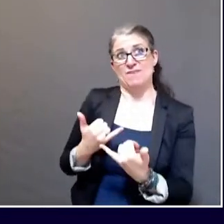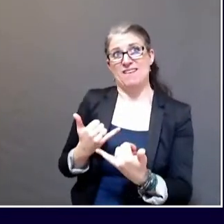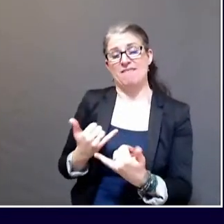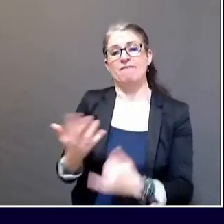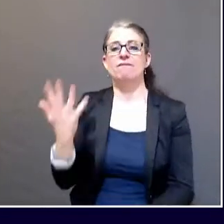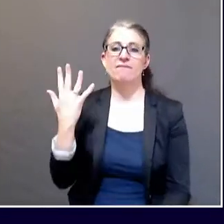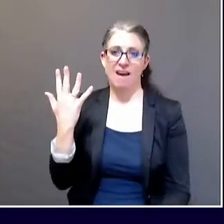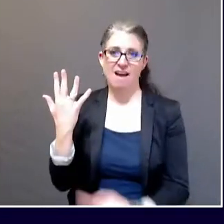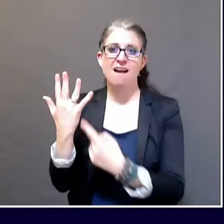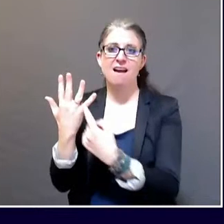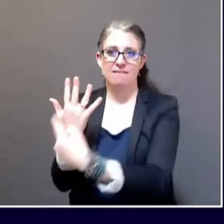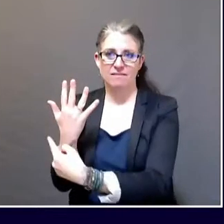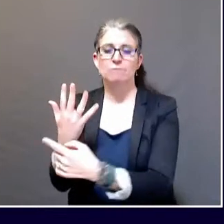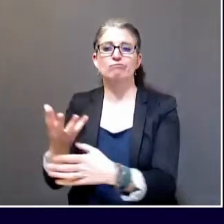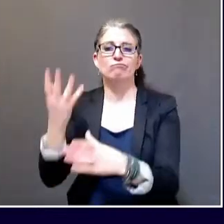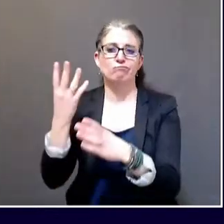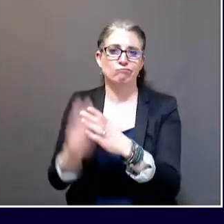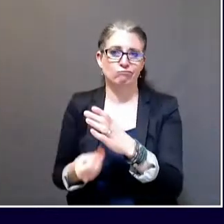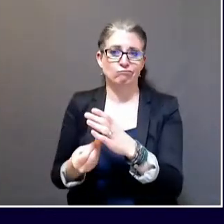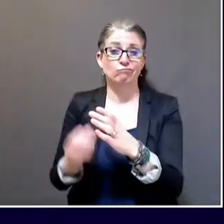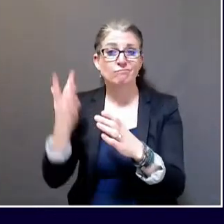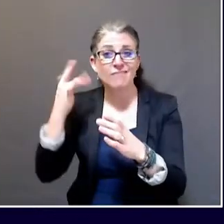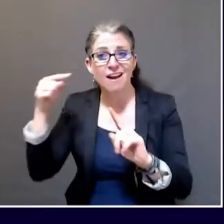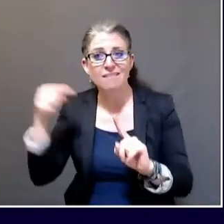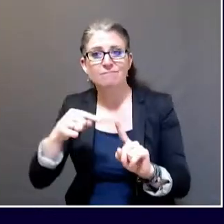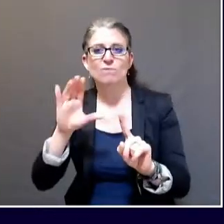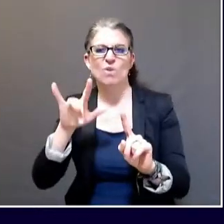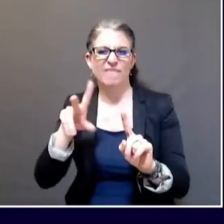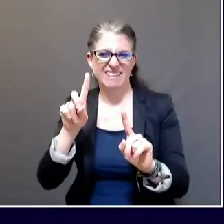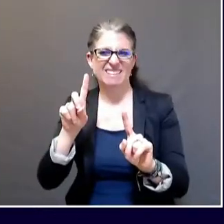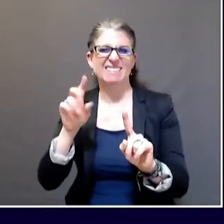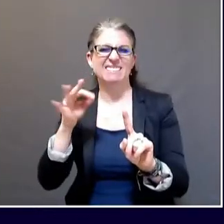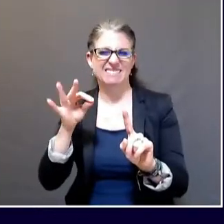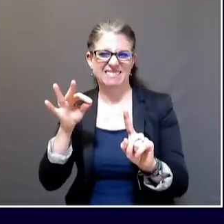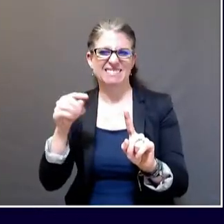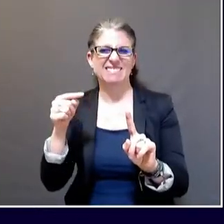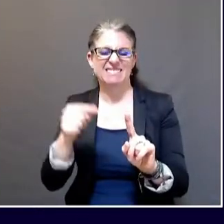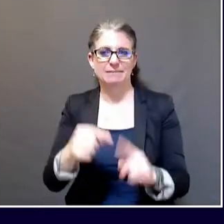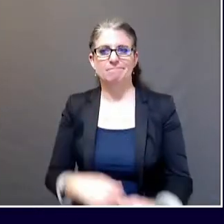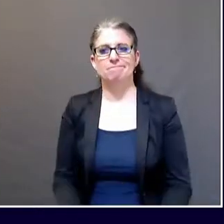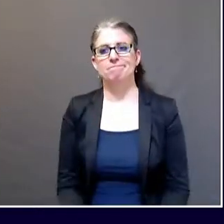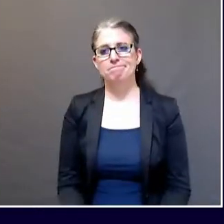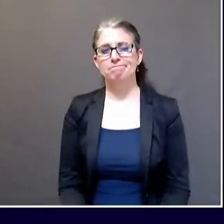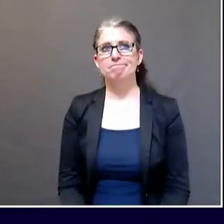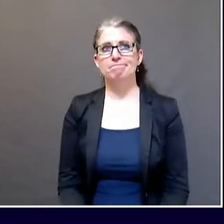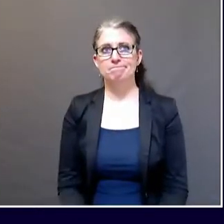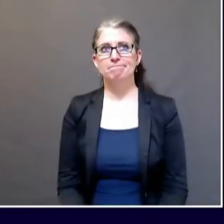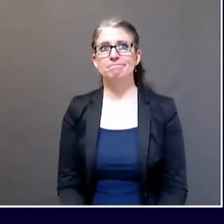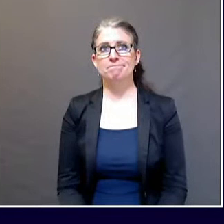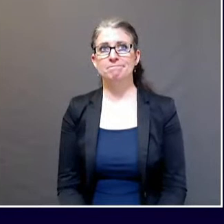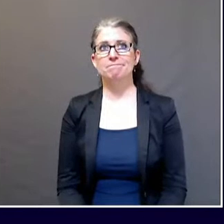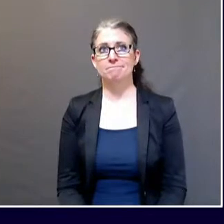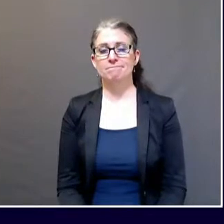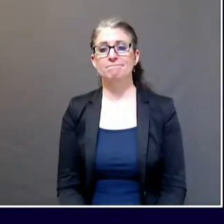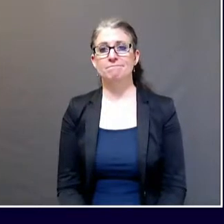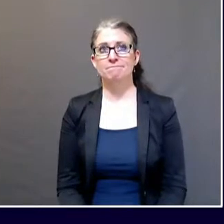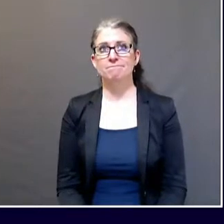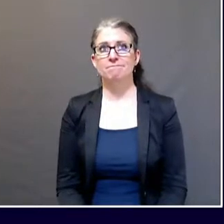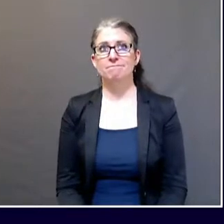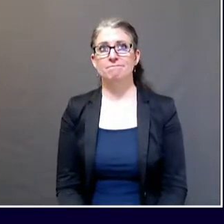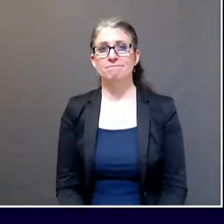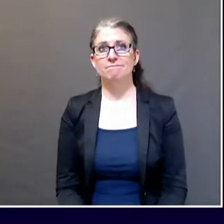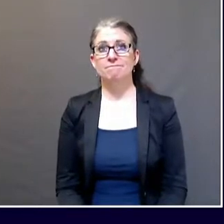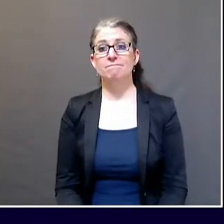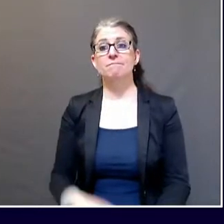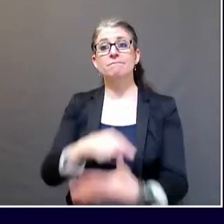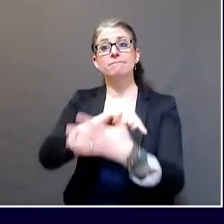additional individuals who have died with COVID-19. The 5 additional deaths reported today